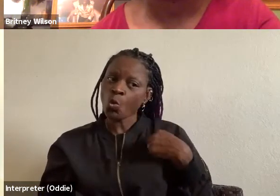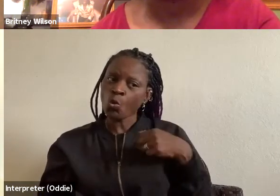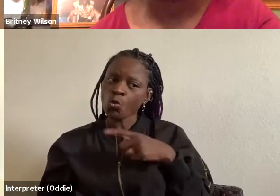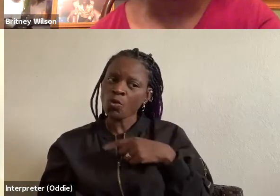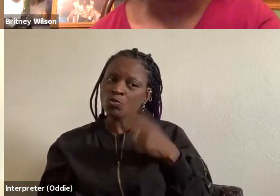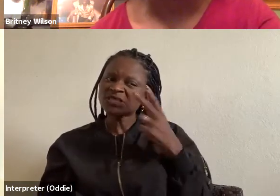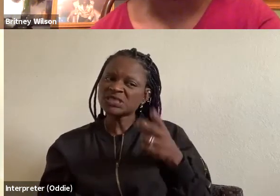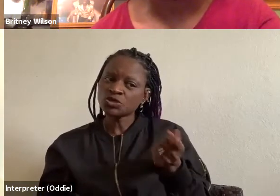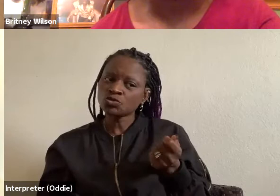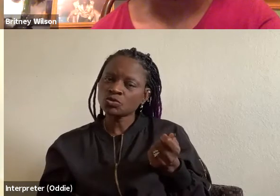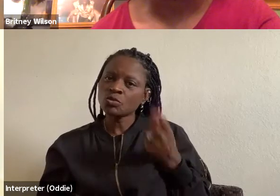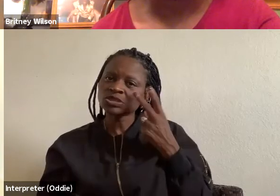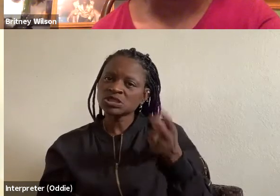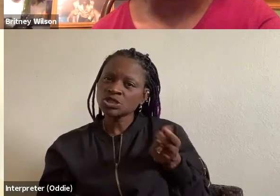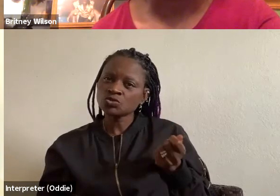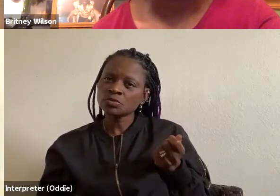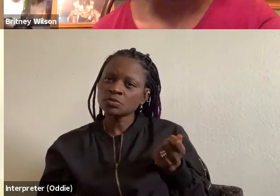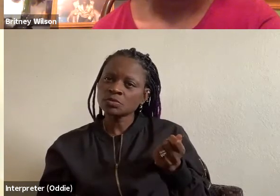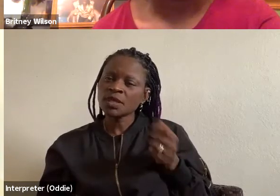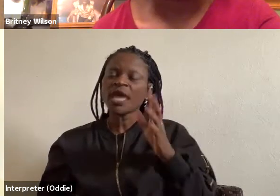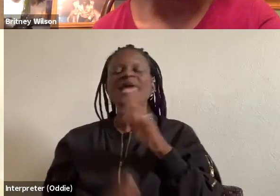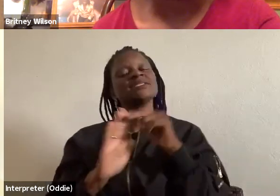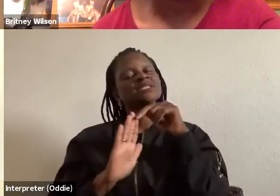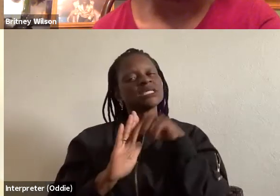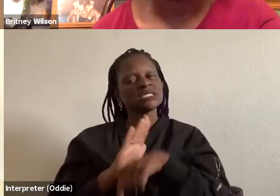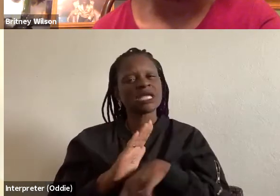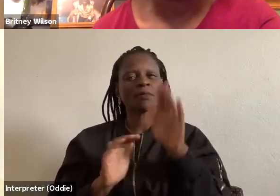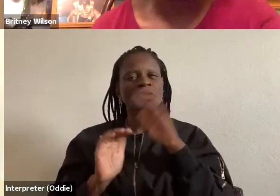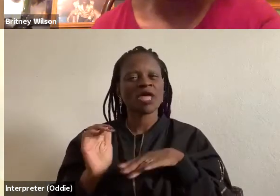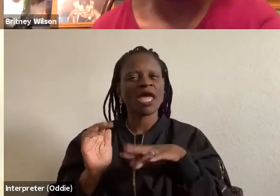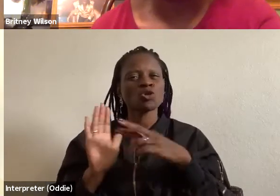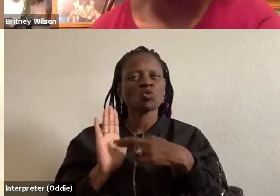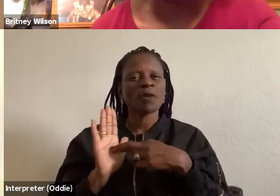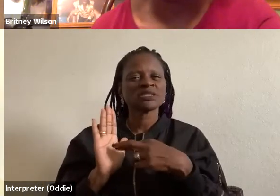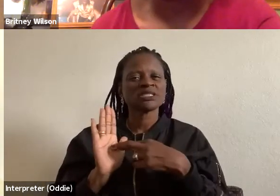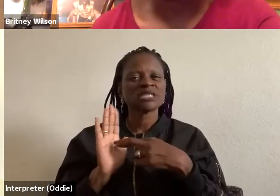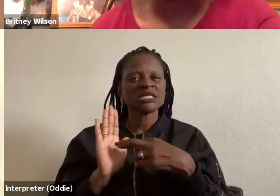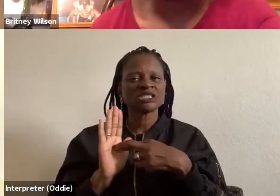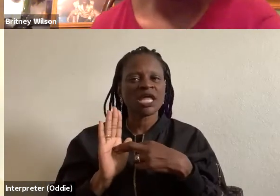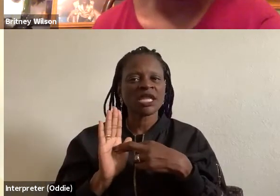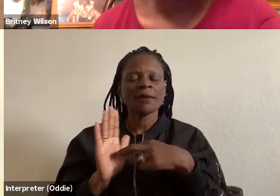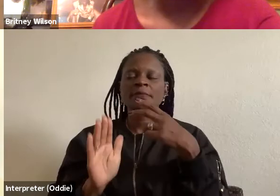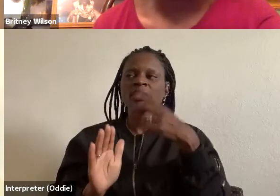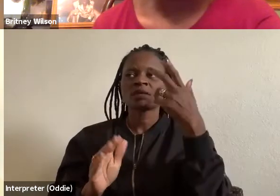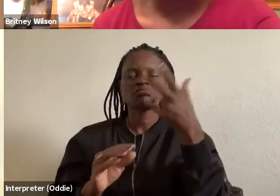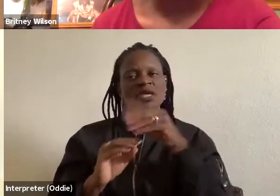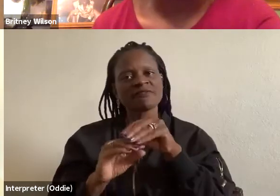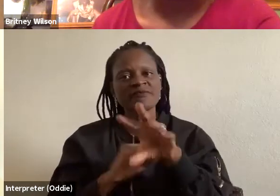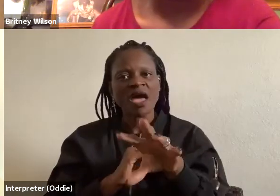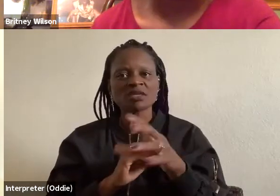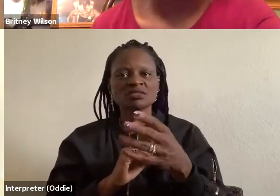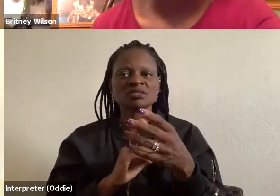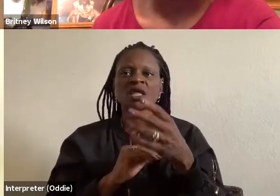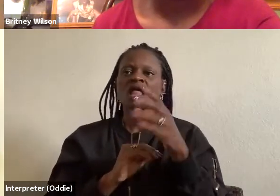think it's deeper than representation, because it affects what we can get done as a community. Even I'm always thinking in